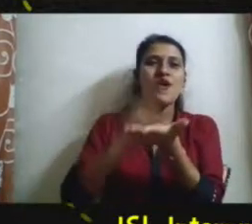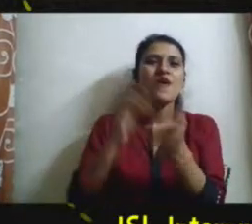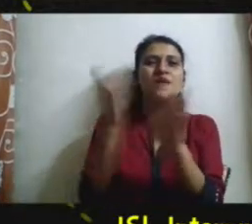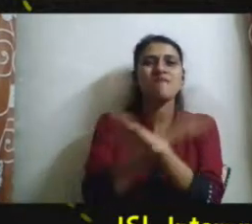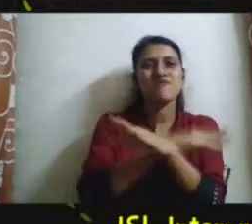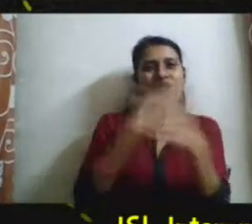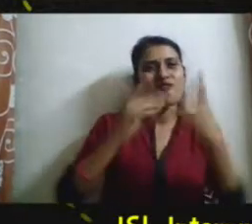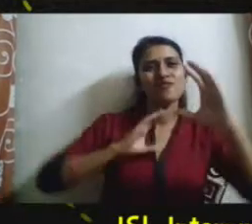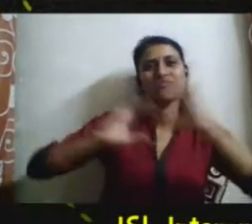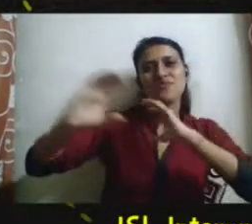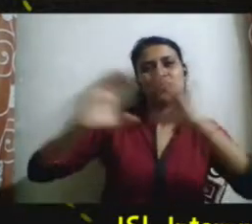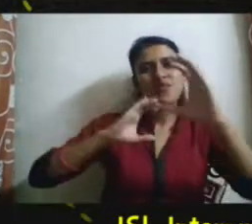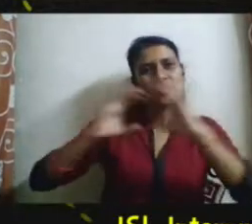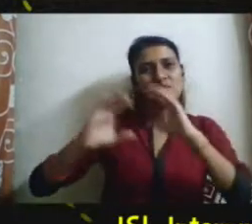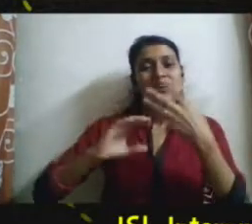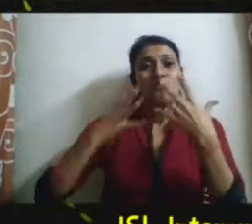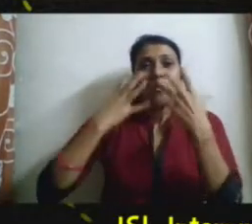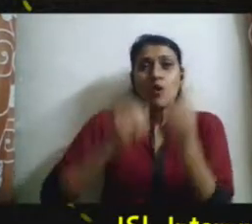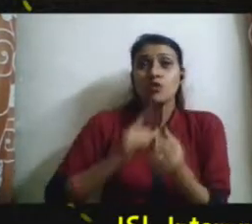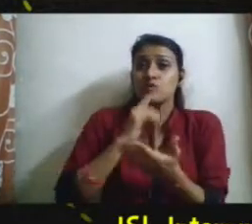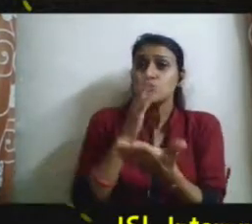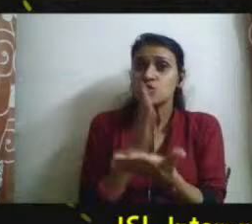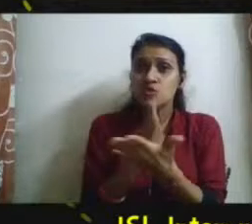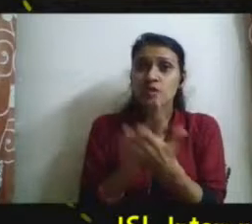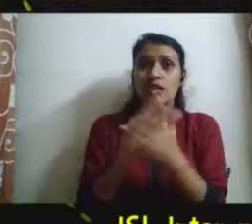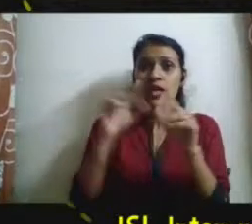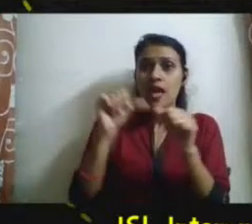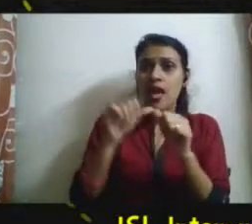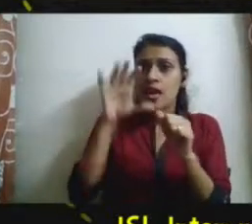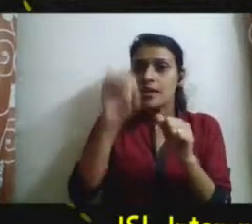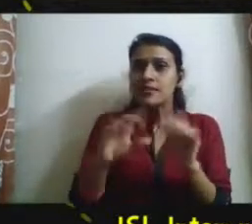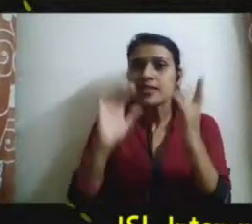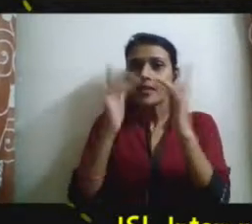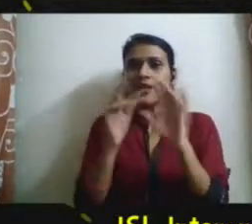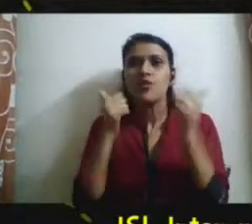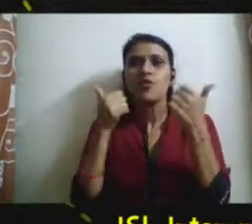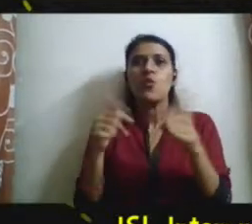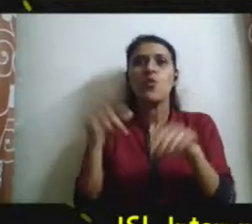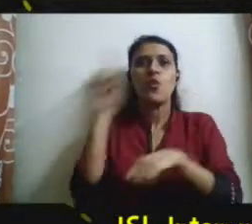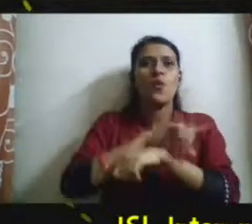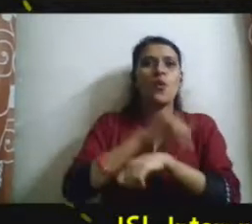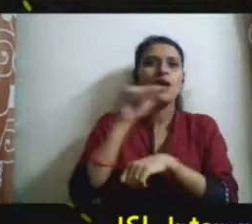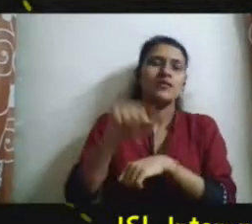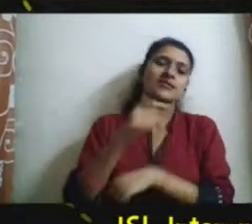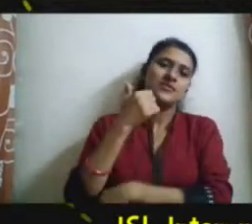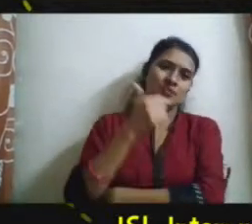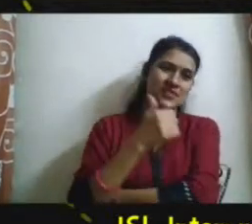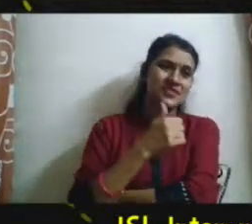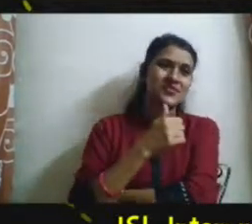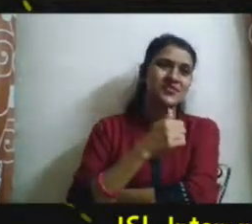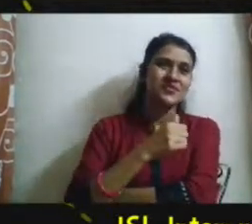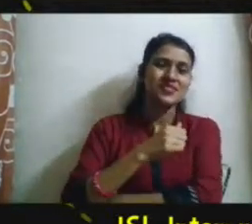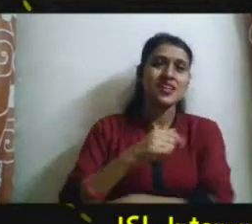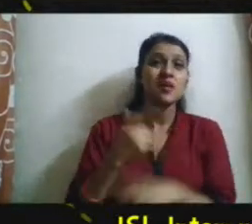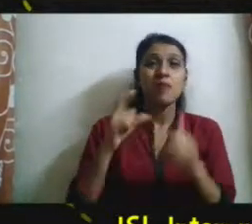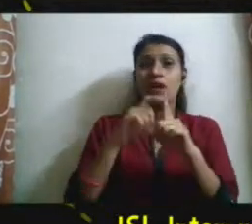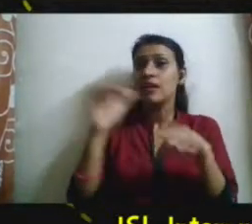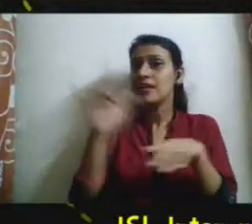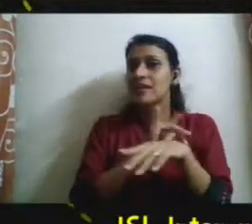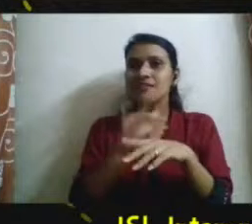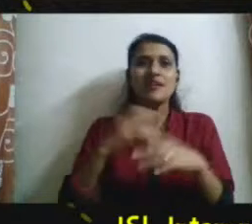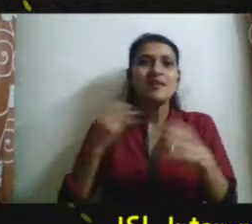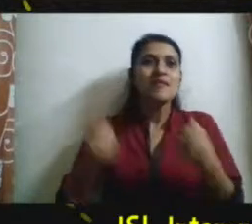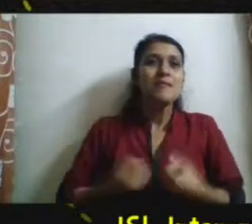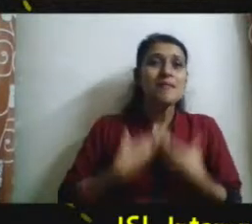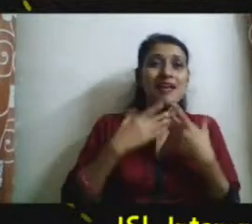the conversation because we weren't sure that Shubhaji would have access to good internet today. But I have to say that talk about digital pleasures, because at least